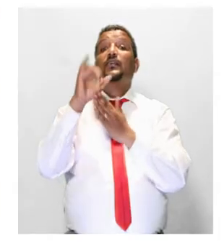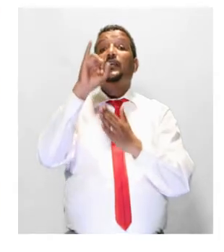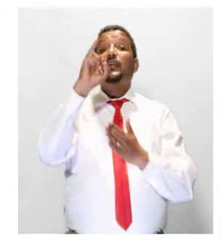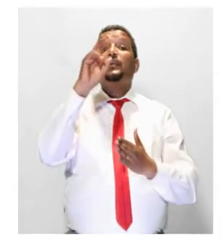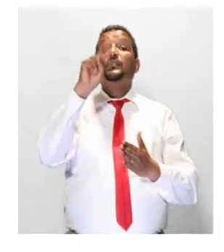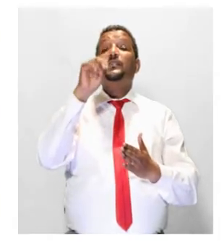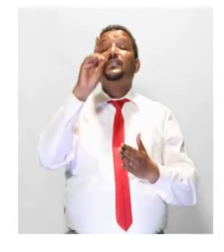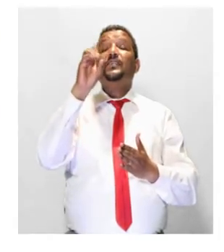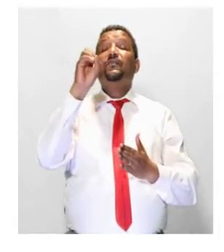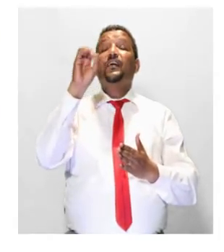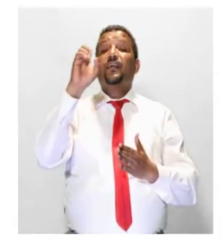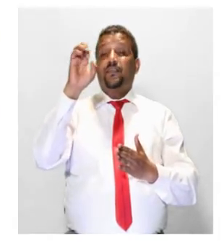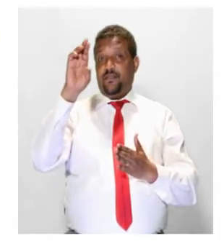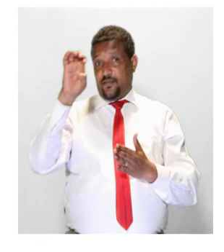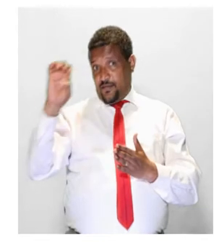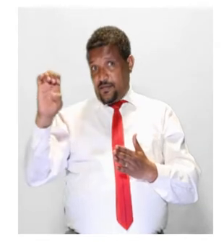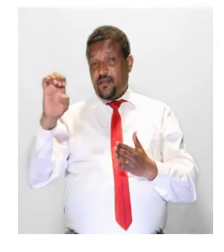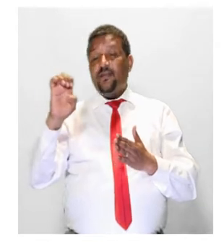state. Now,